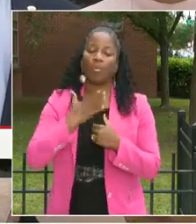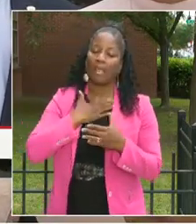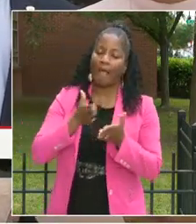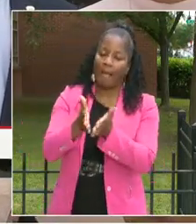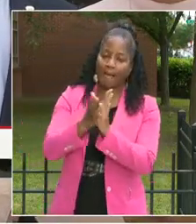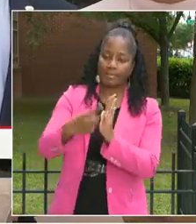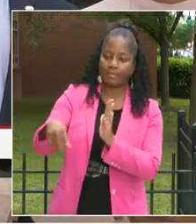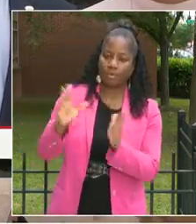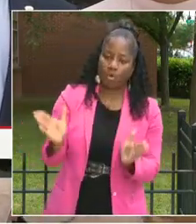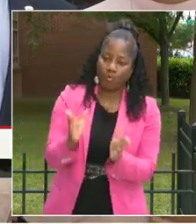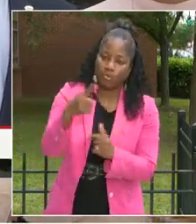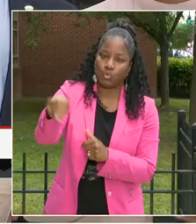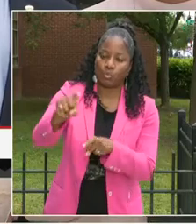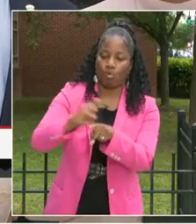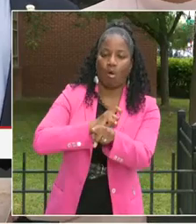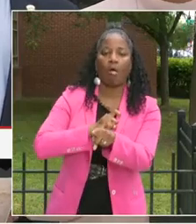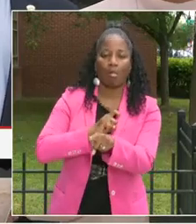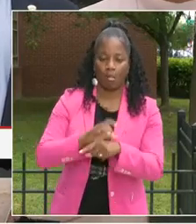us.